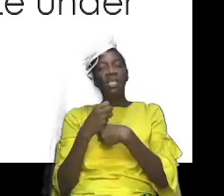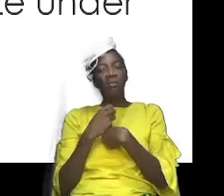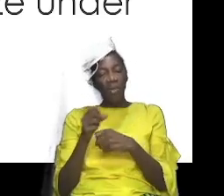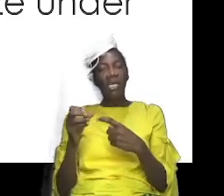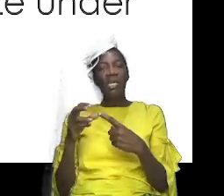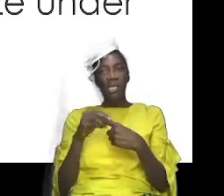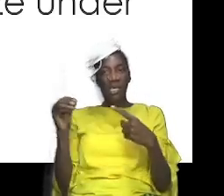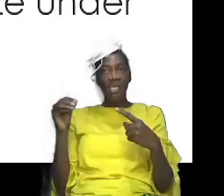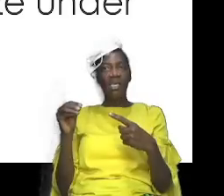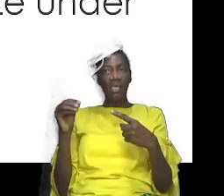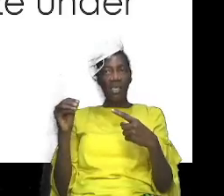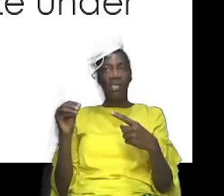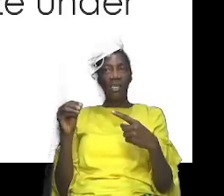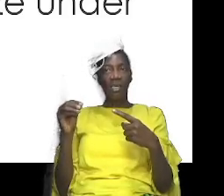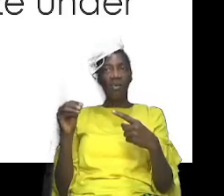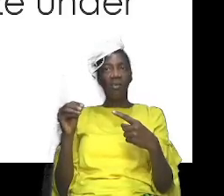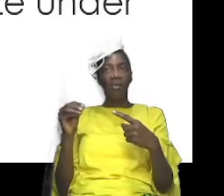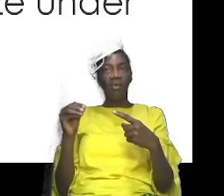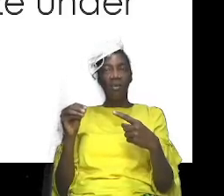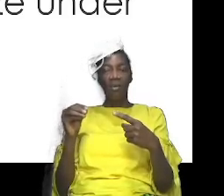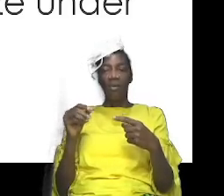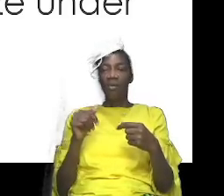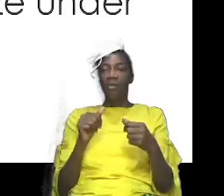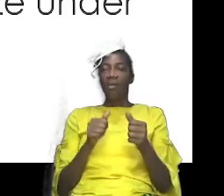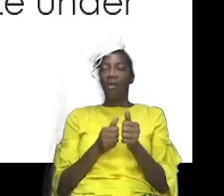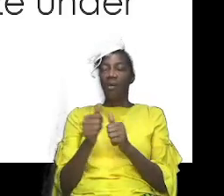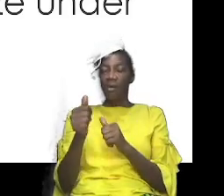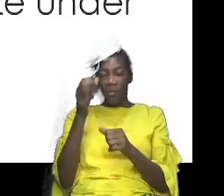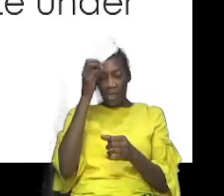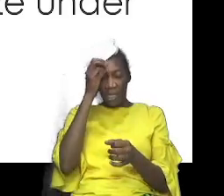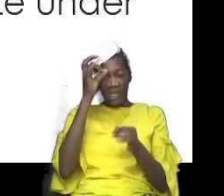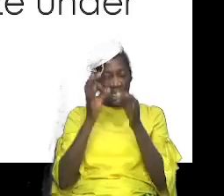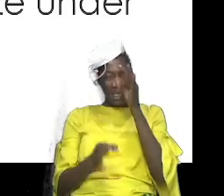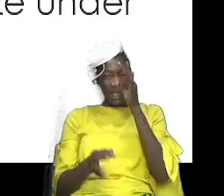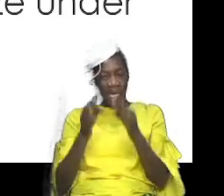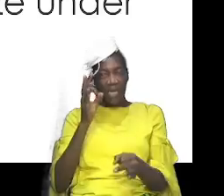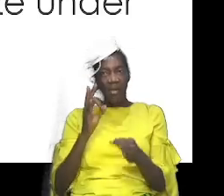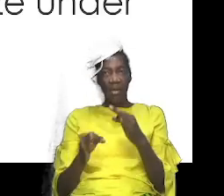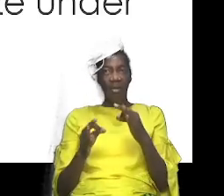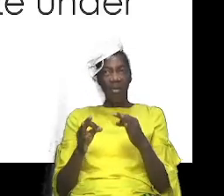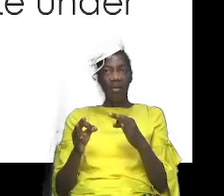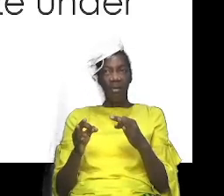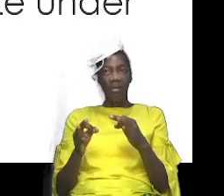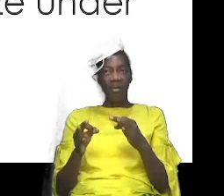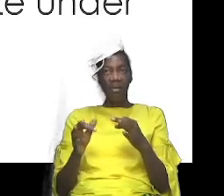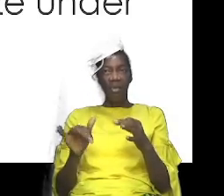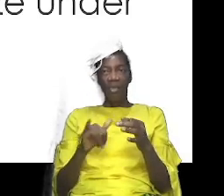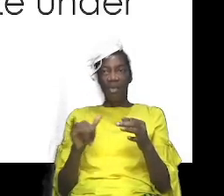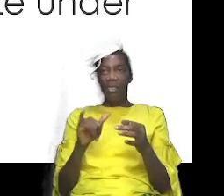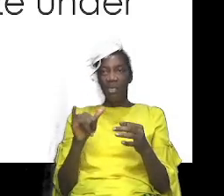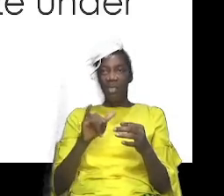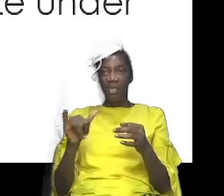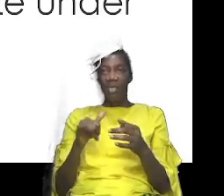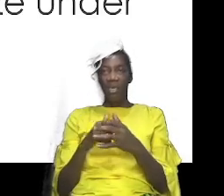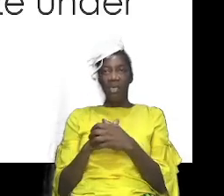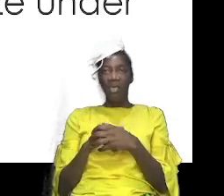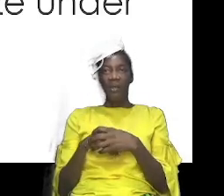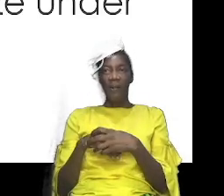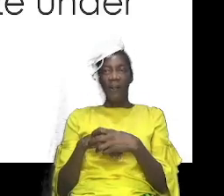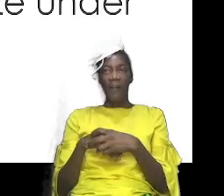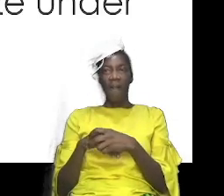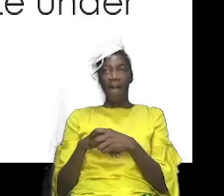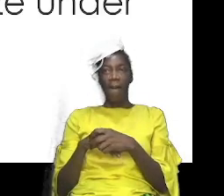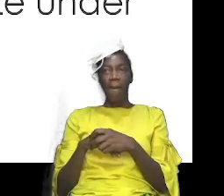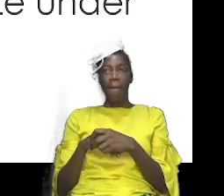or passed judgment on issues. Also, in the same Greek era and